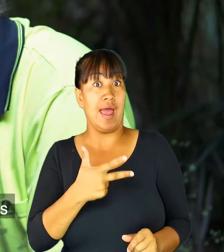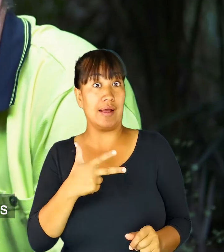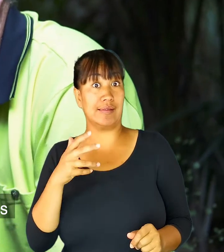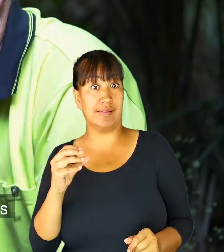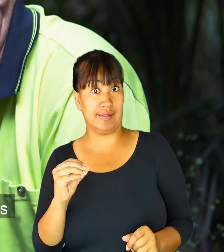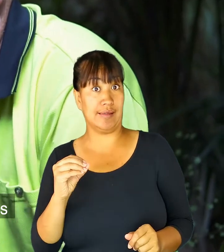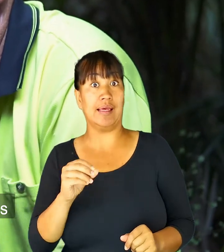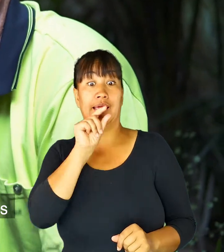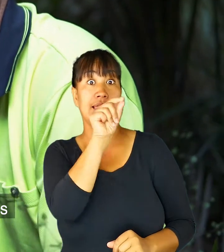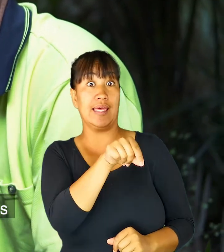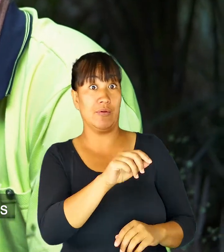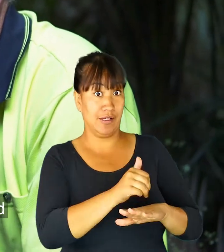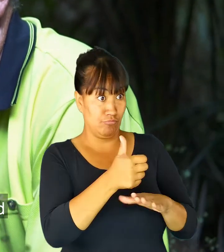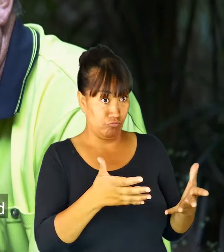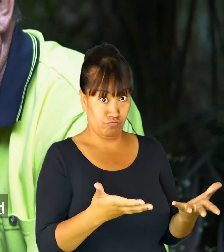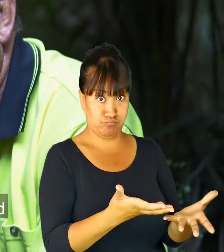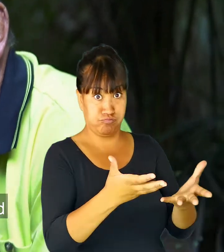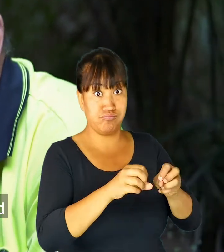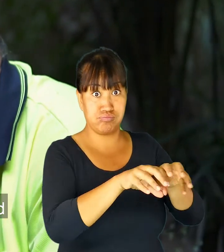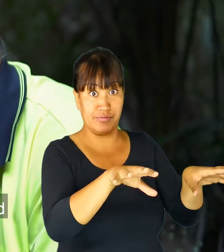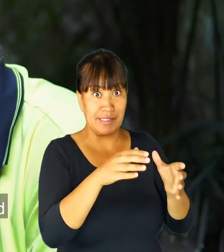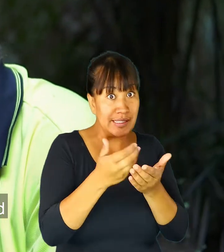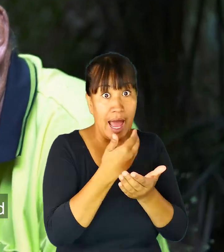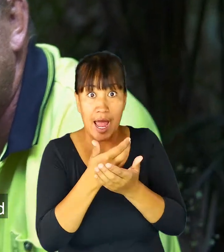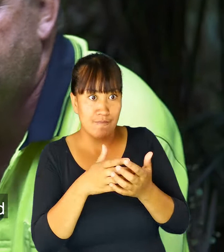cool. We got permission from Ngāti Hine,